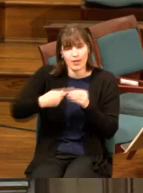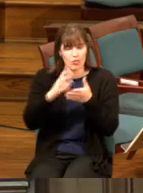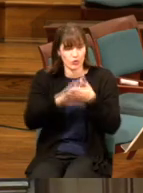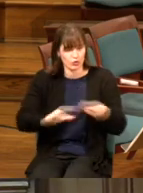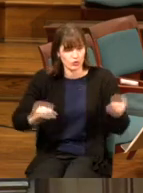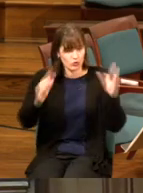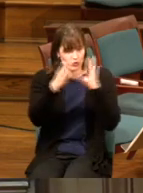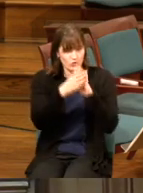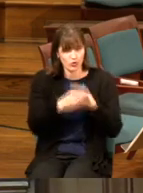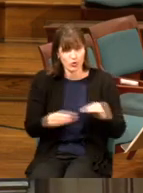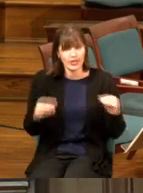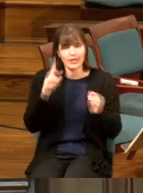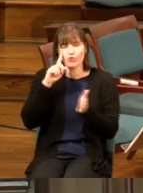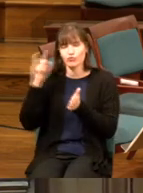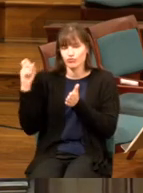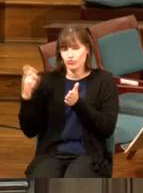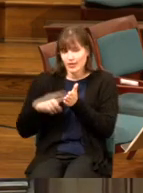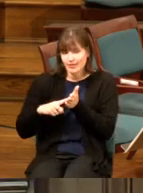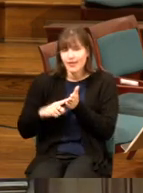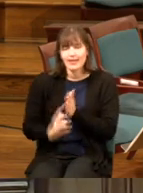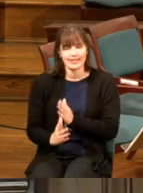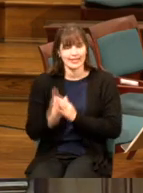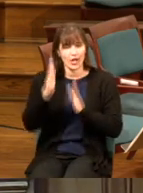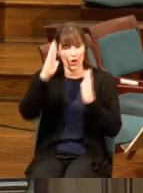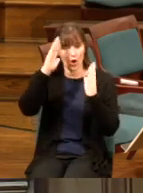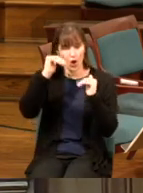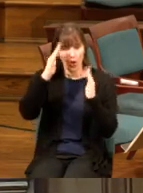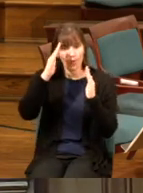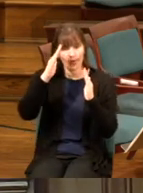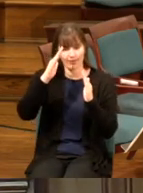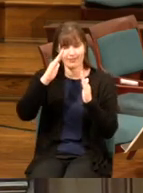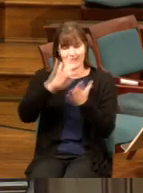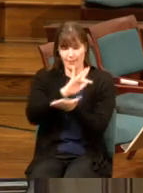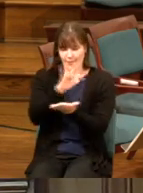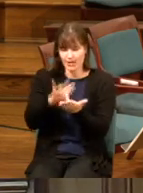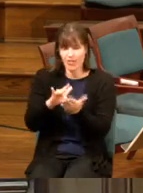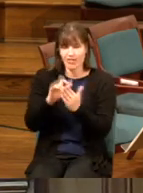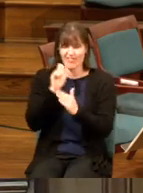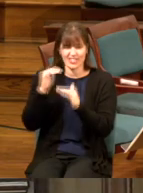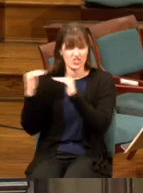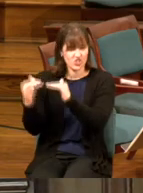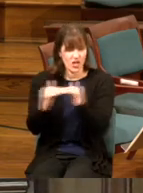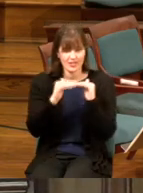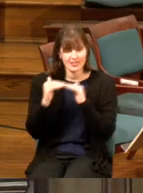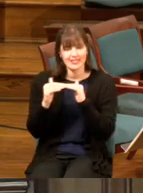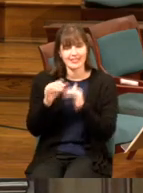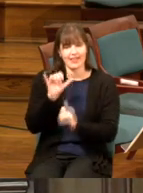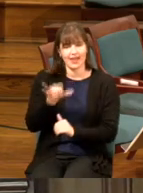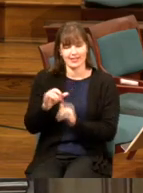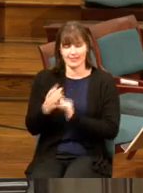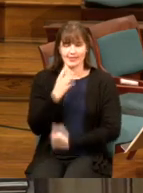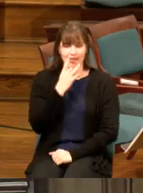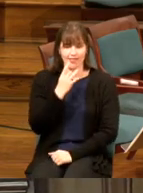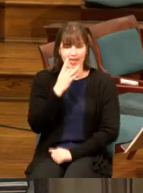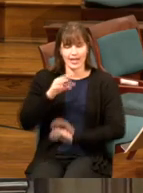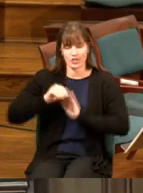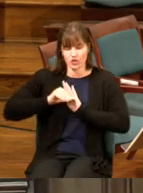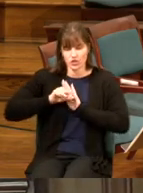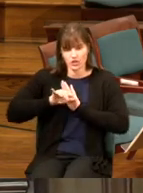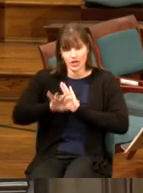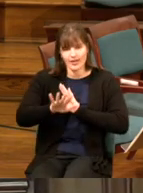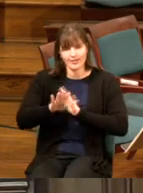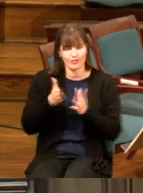Proverbs recognizes that hope in the midst of injustice is that light shining through